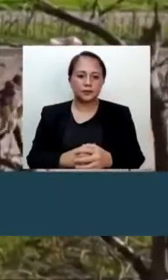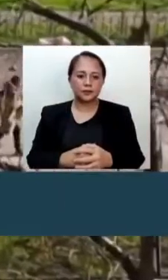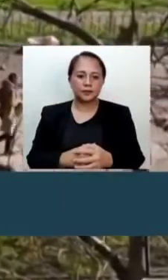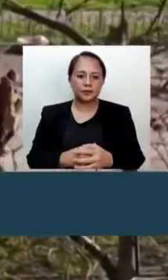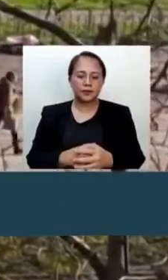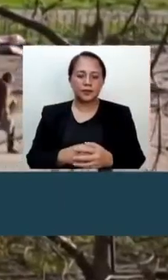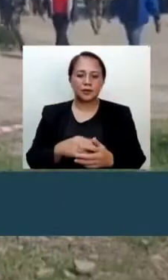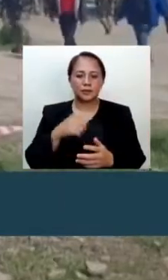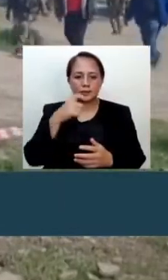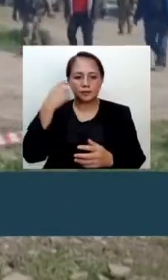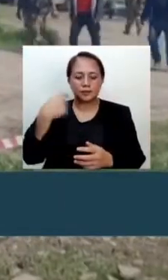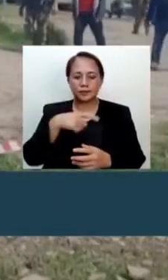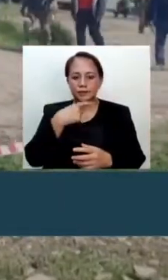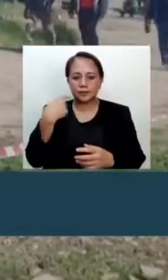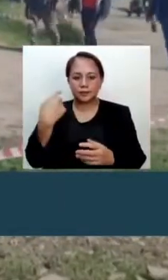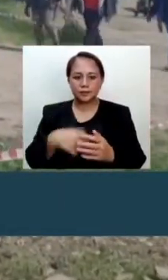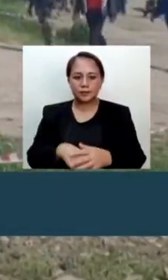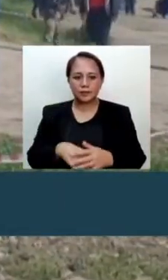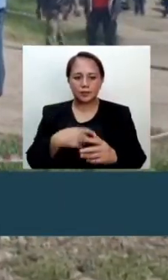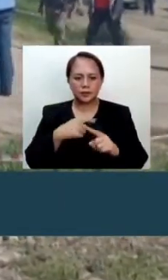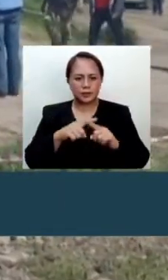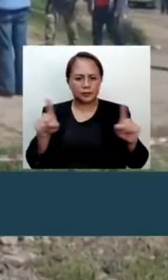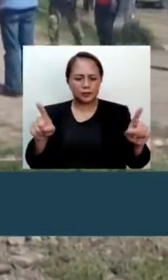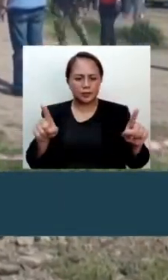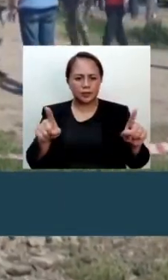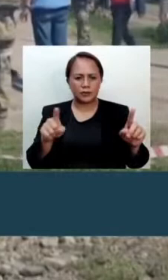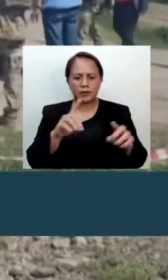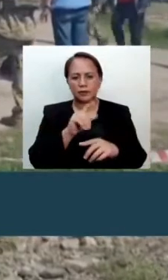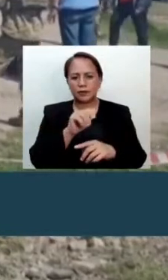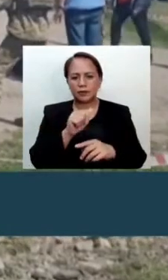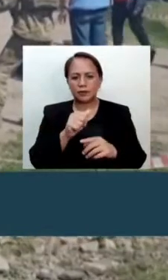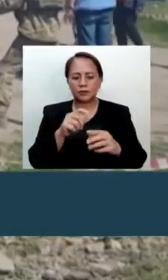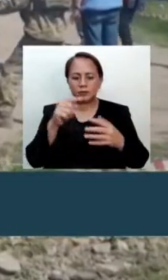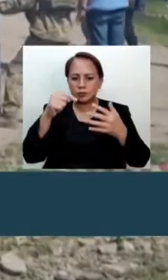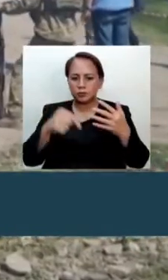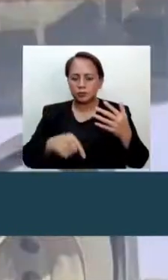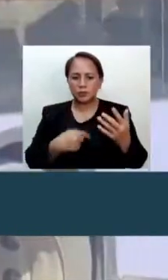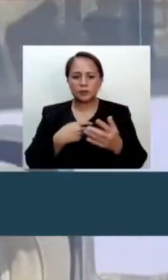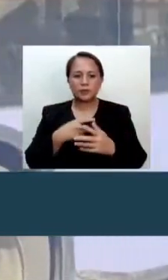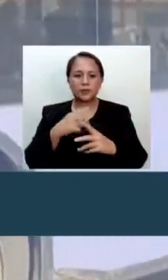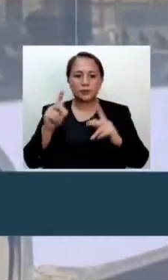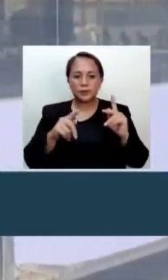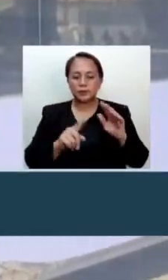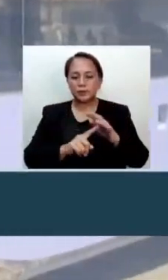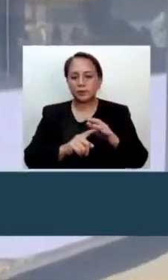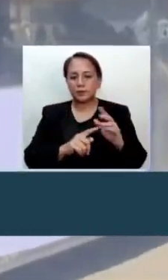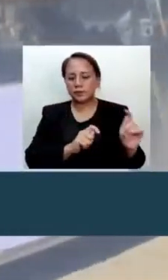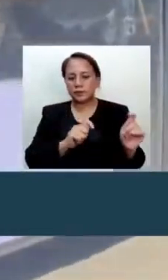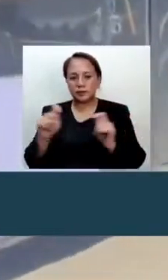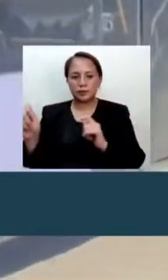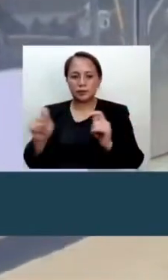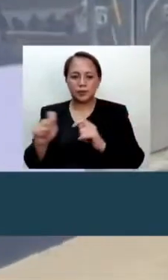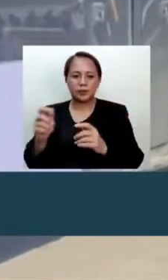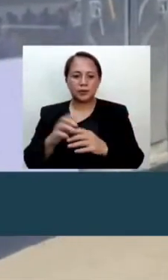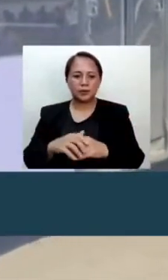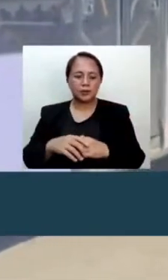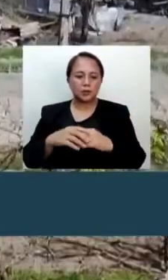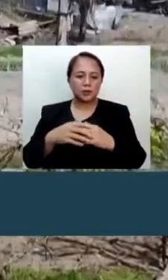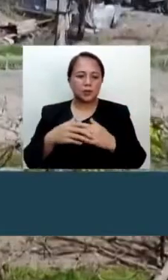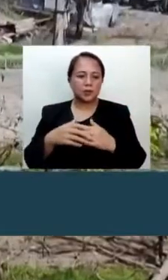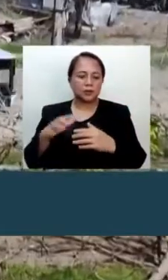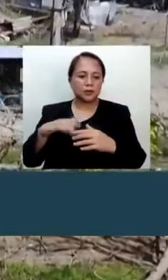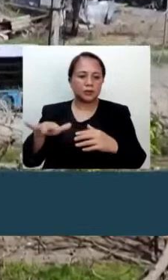Ukraine and Russia giving different figures on the number of civilians evacuated from a steel plant in the war-ravaged city